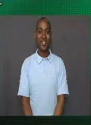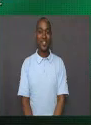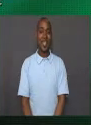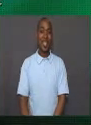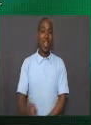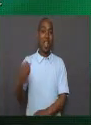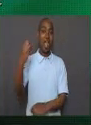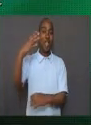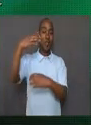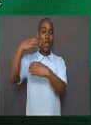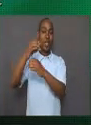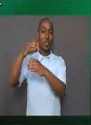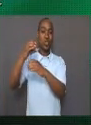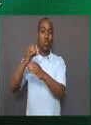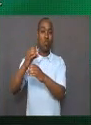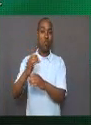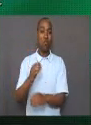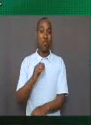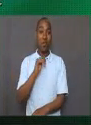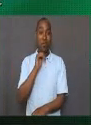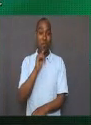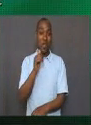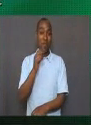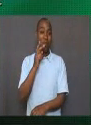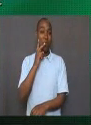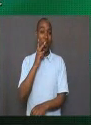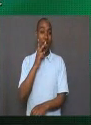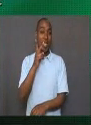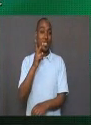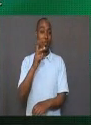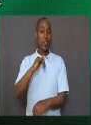Light microscopes do not show the same